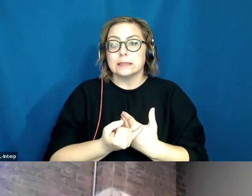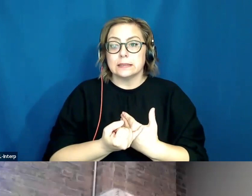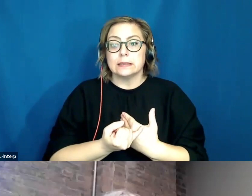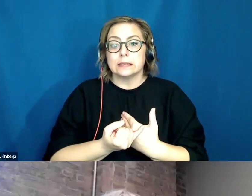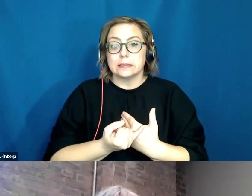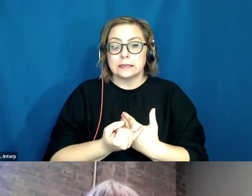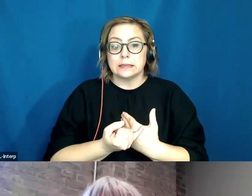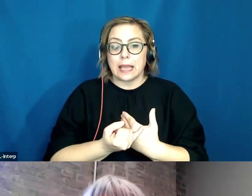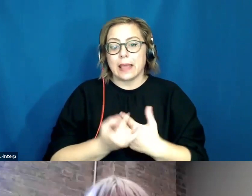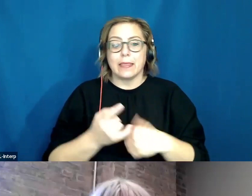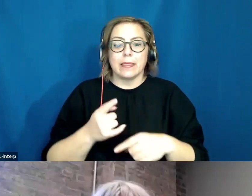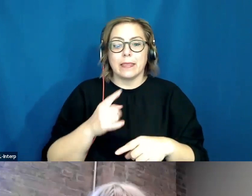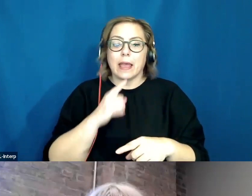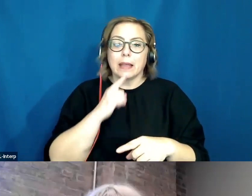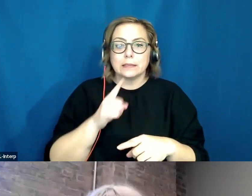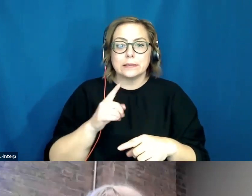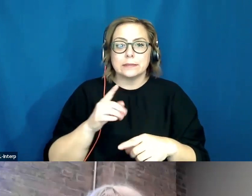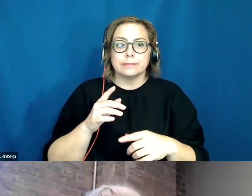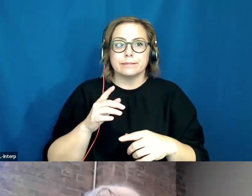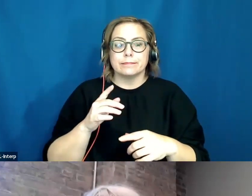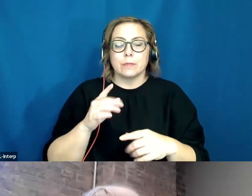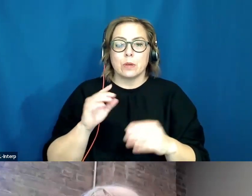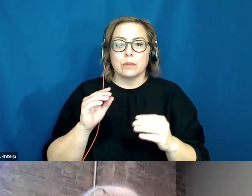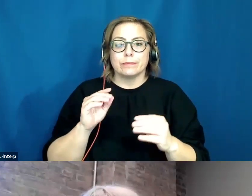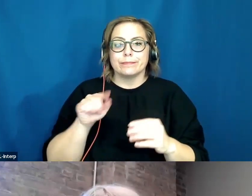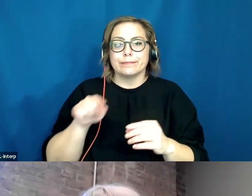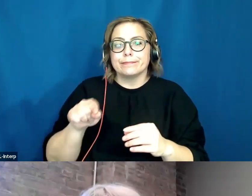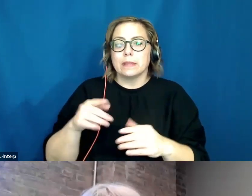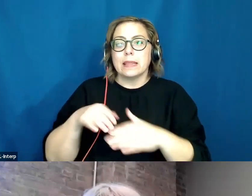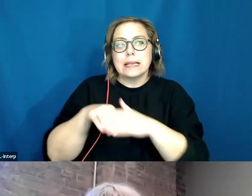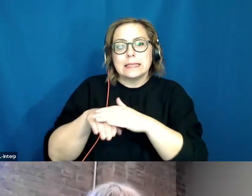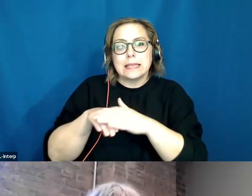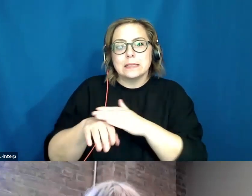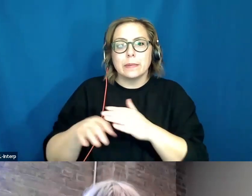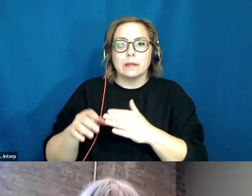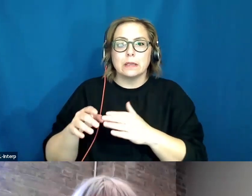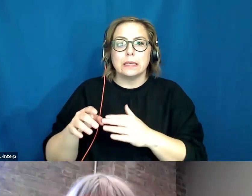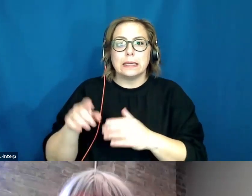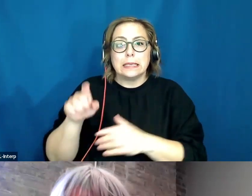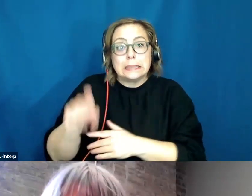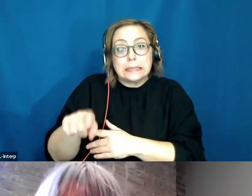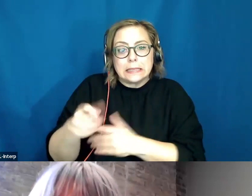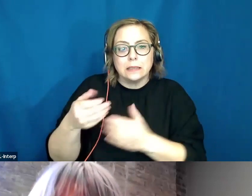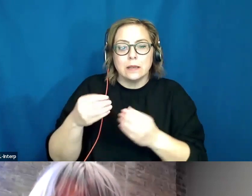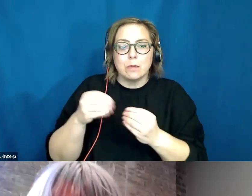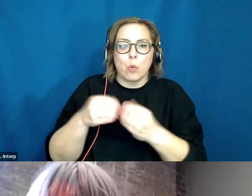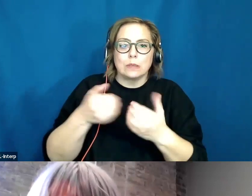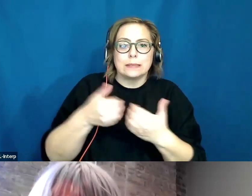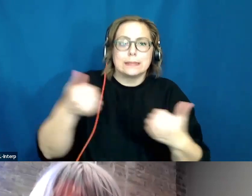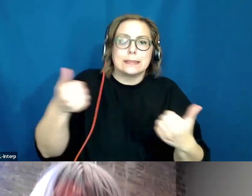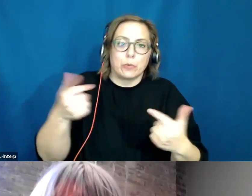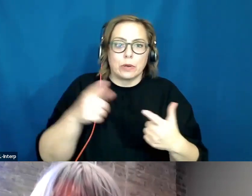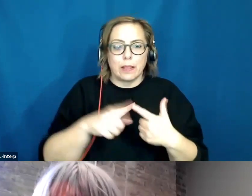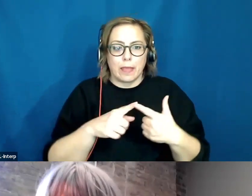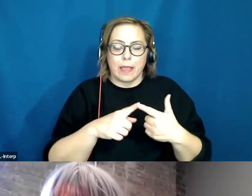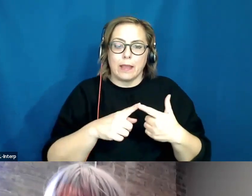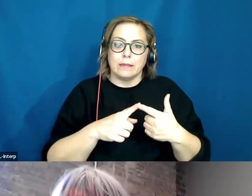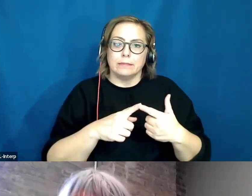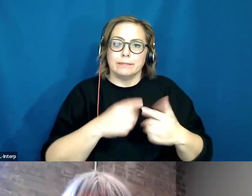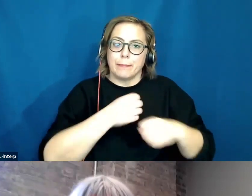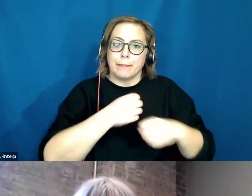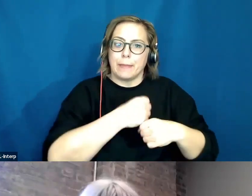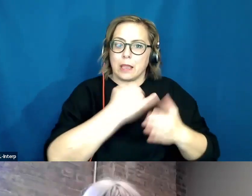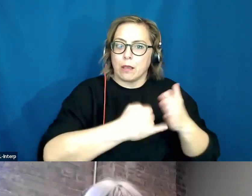of outside the realm of what a person without that disability would have to face. So we